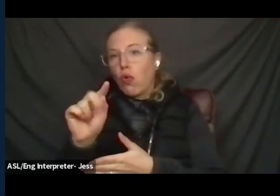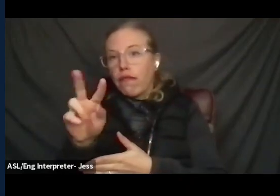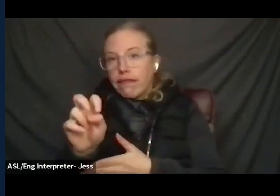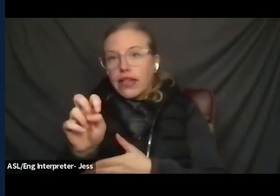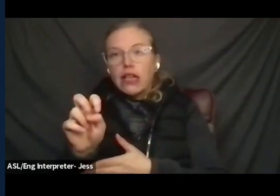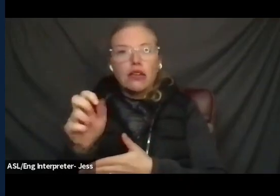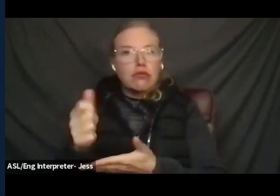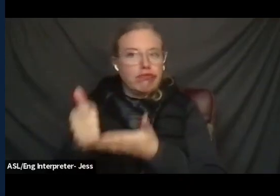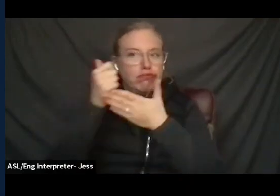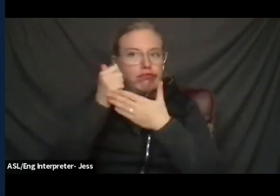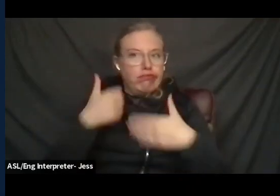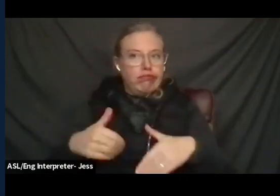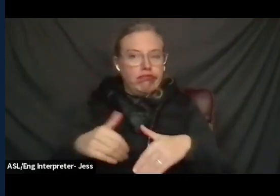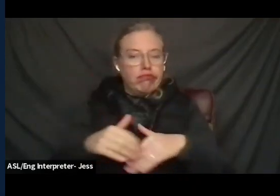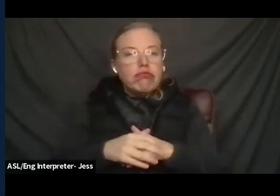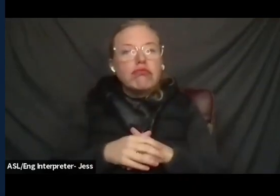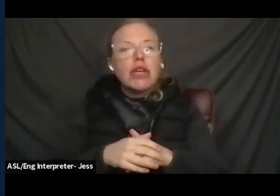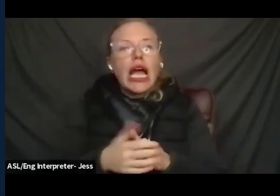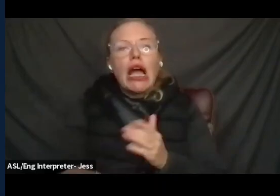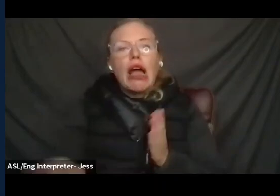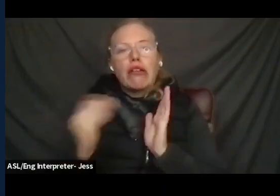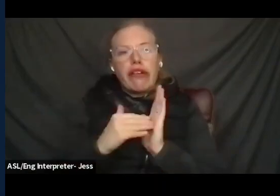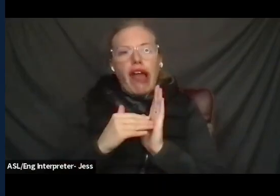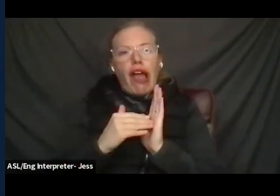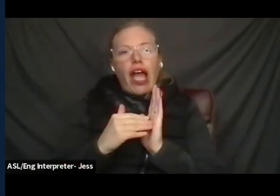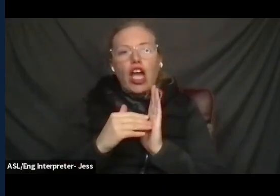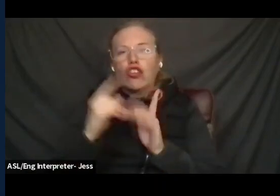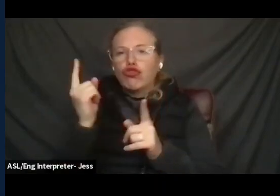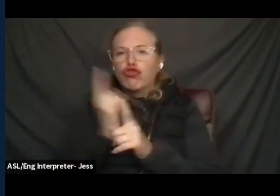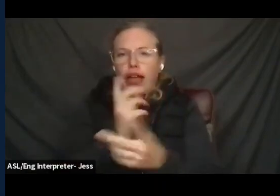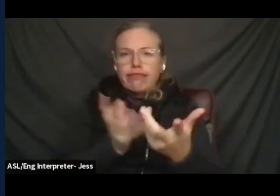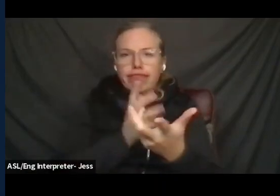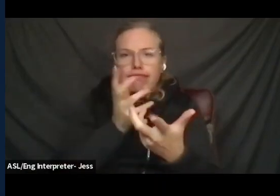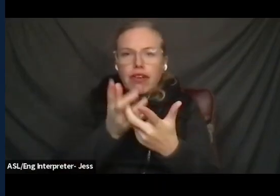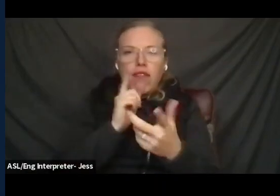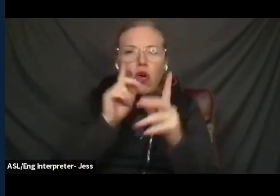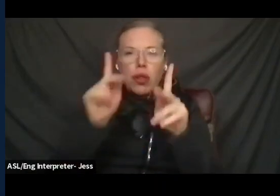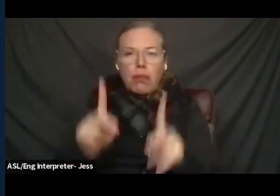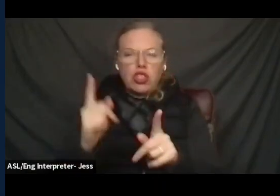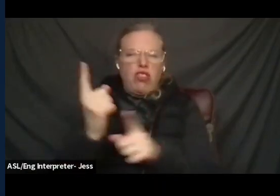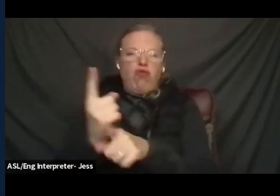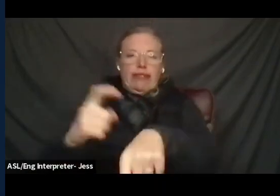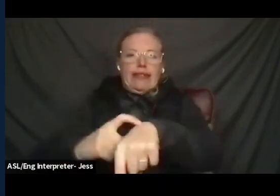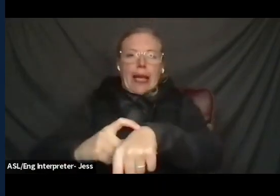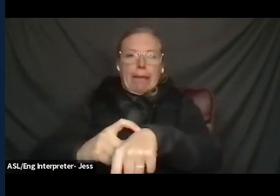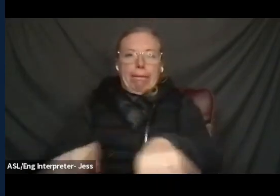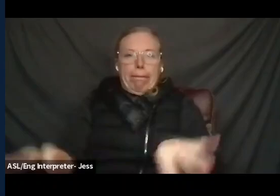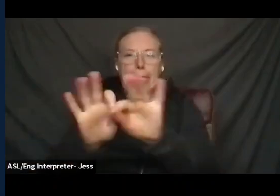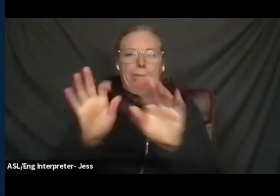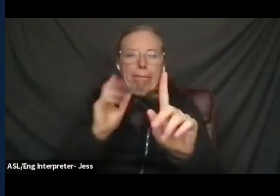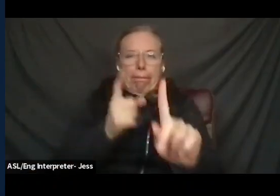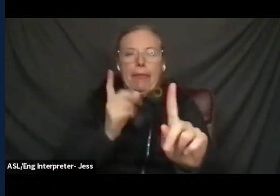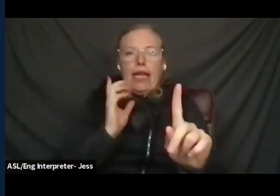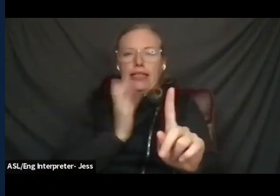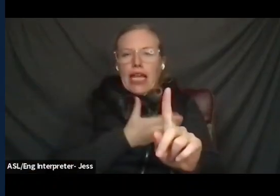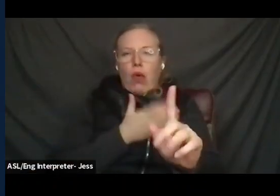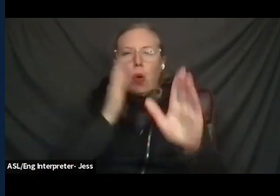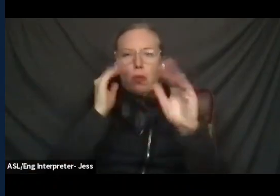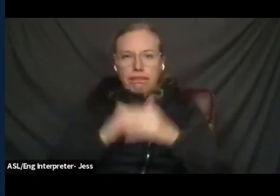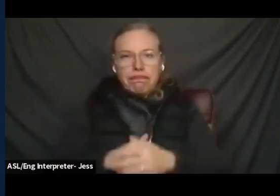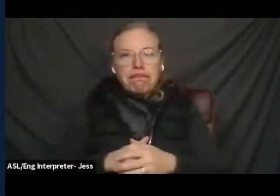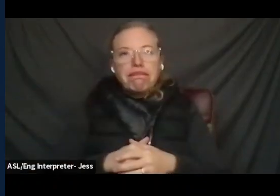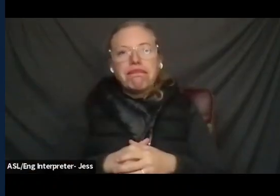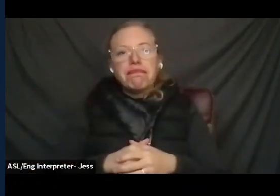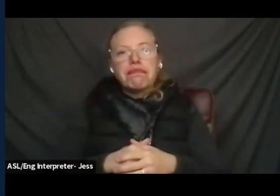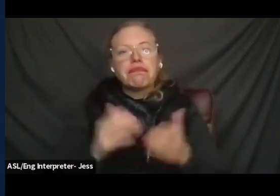that kind of thing. So again, getting the right kind of help to the person at the right time is what we hope that we're doing.